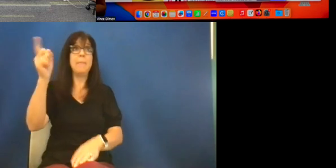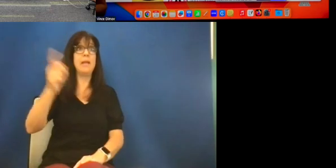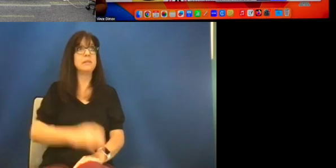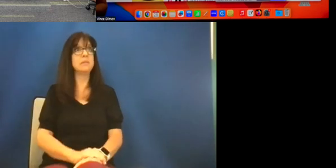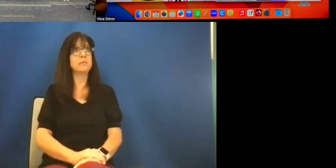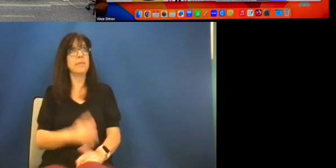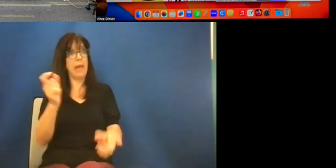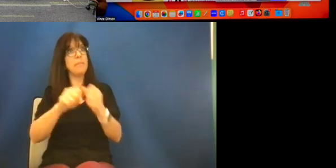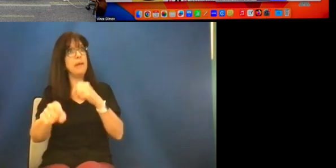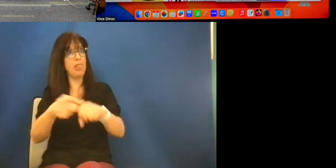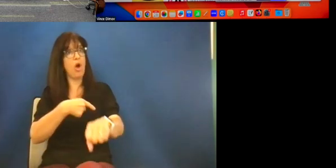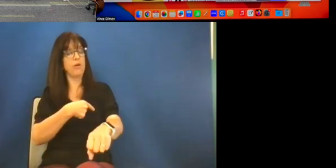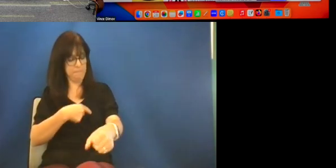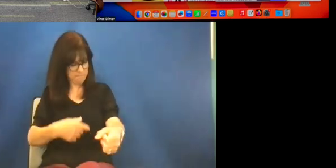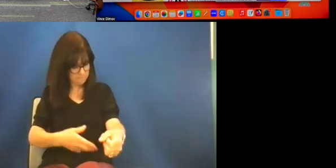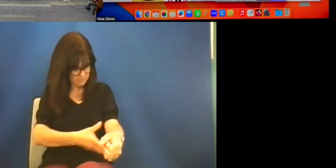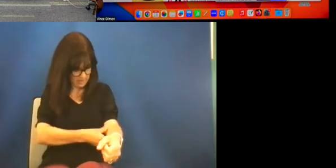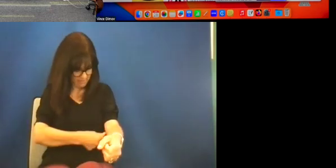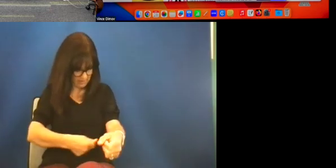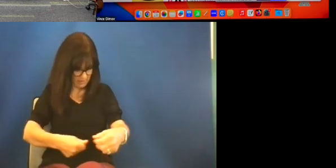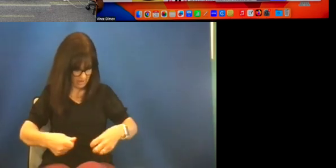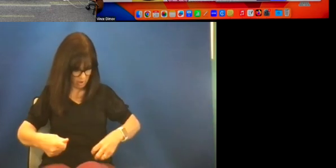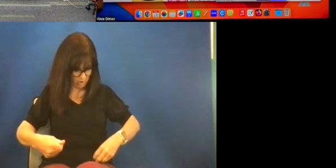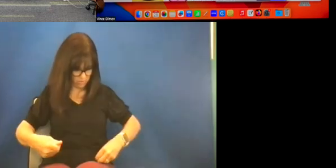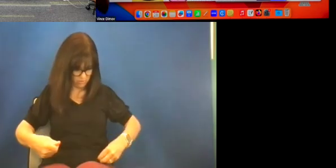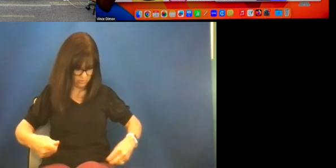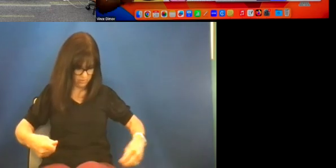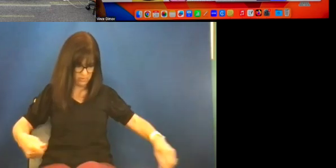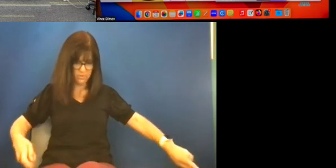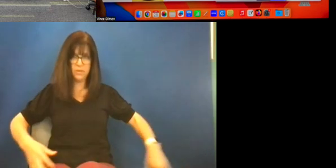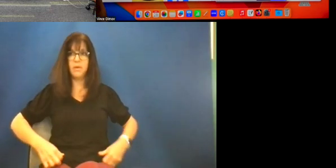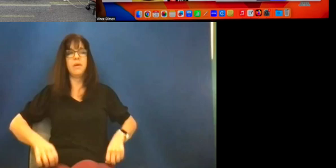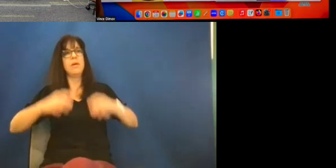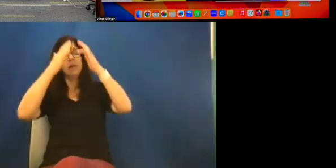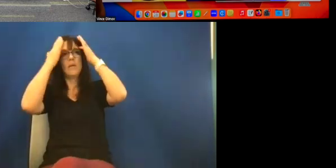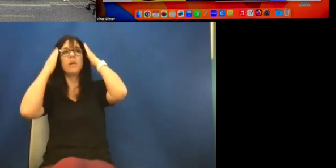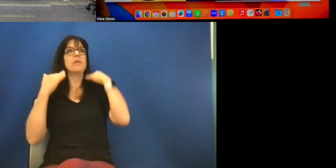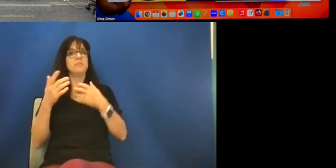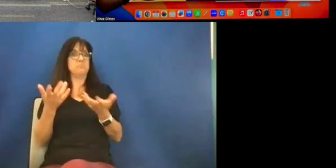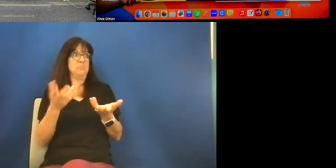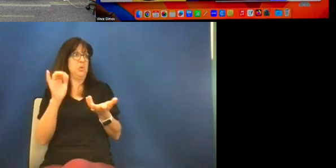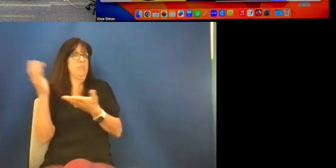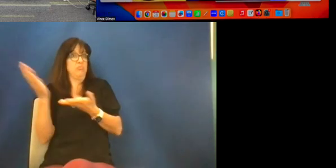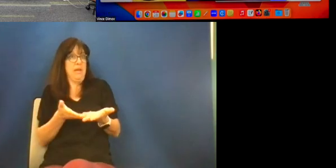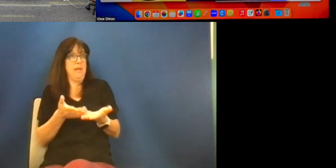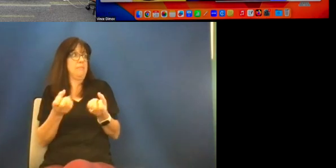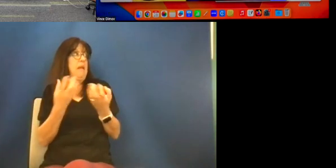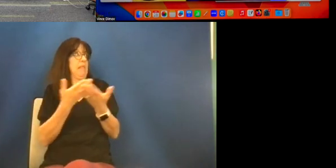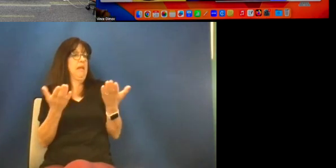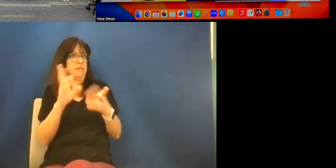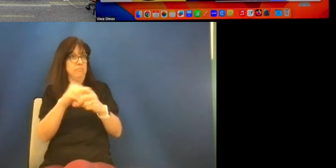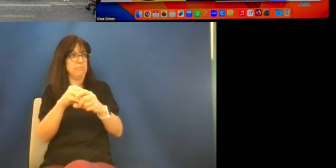can be pretty long. Yeah. And you can bring in a lot of things to them. I don't know.